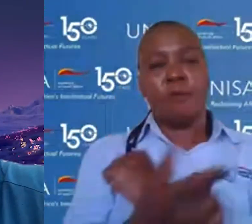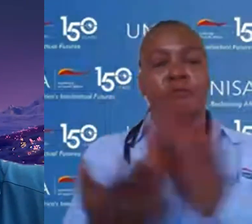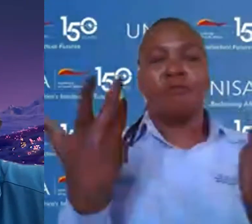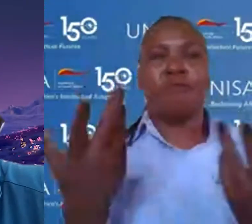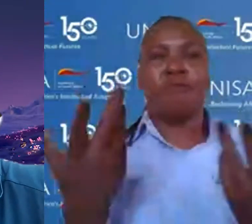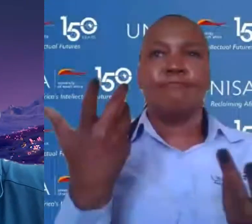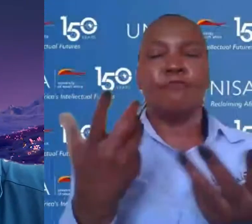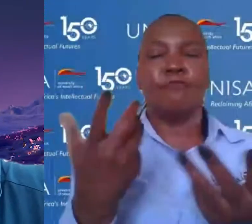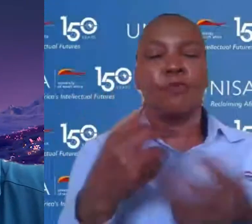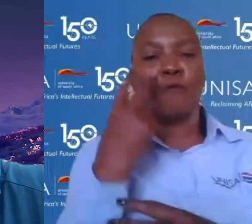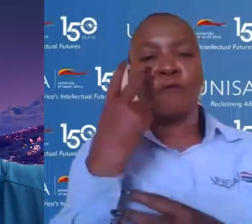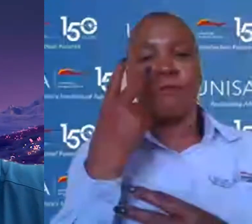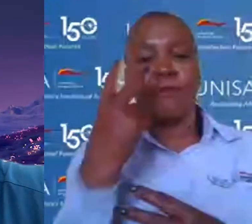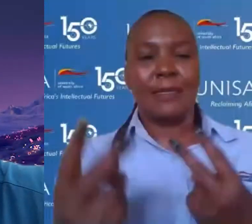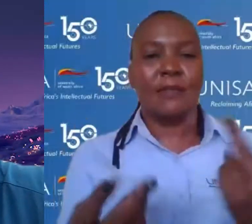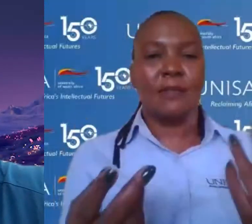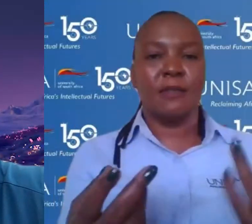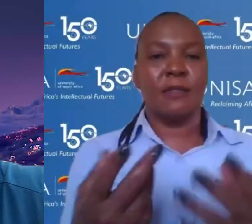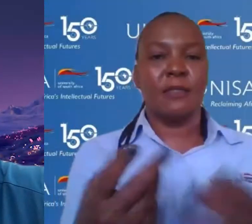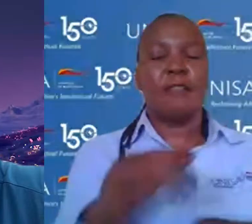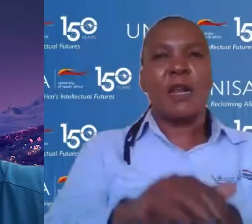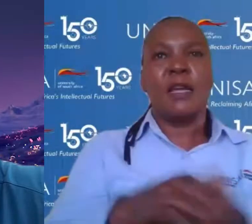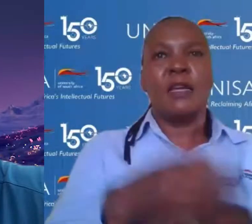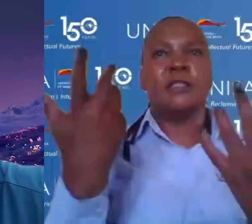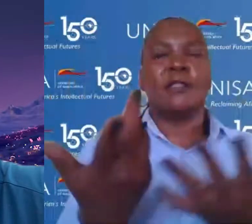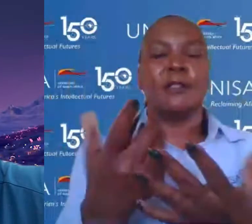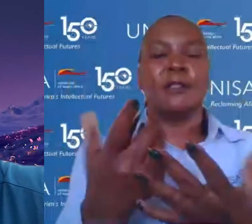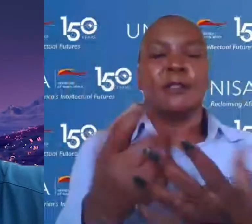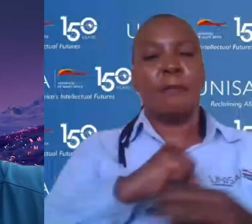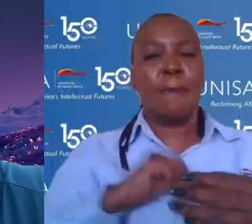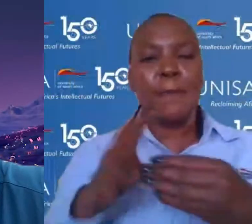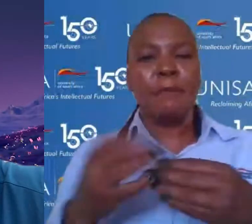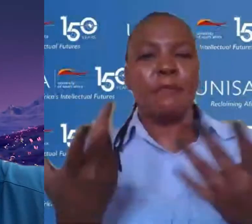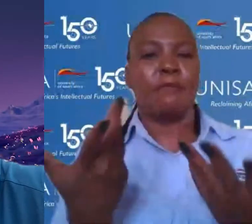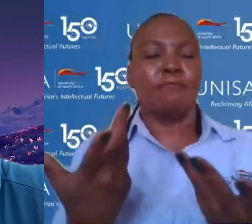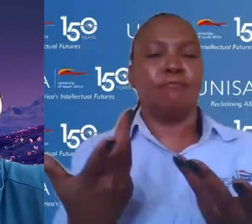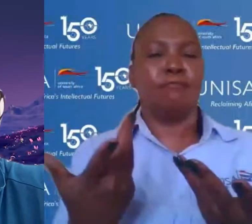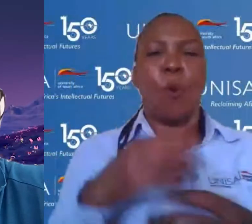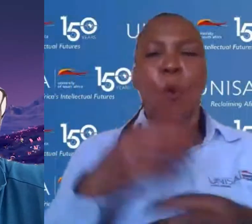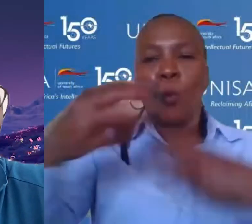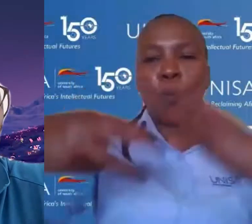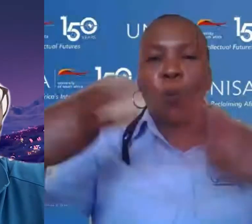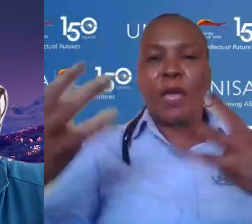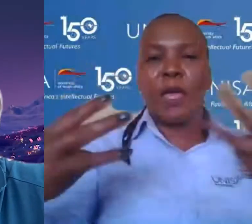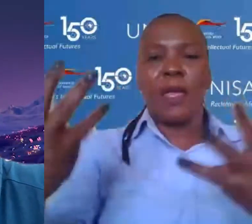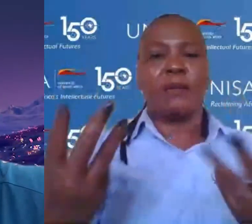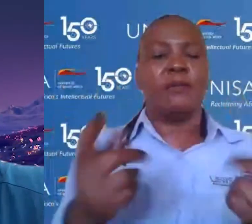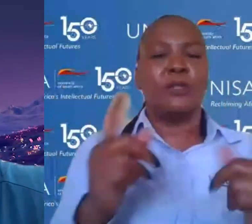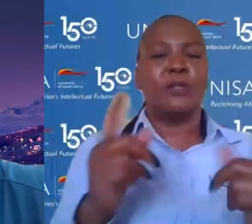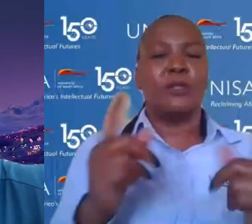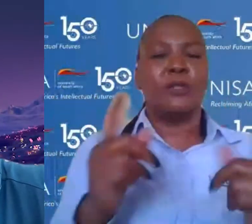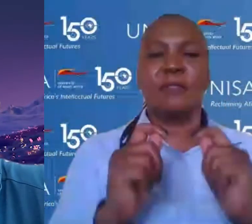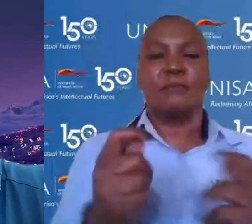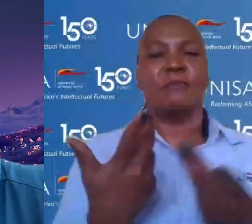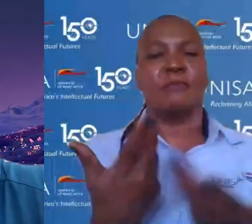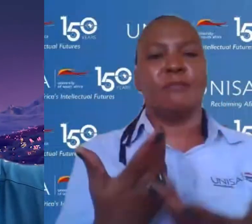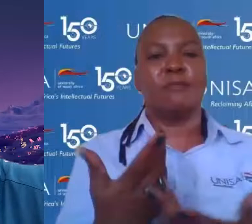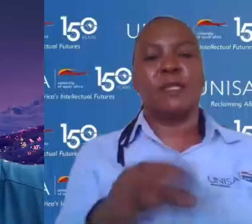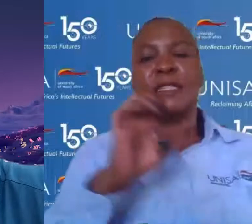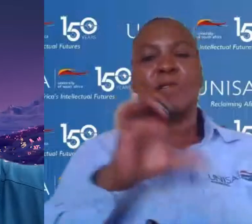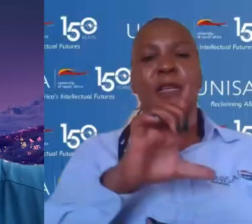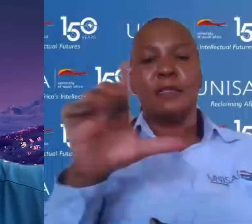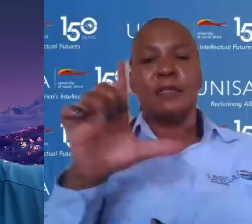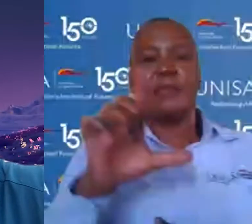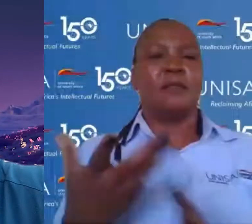visiting friends and colleagues, or you are on a work trip in East London, feel